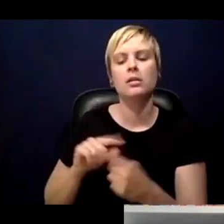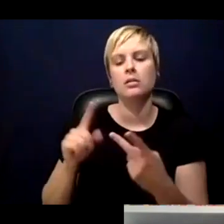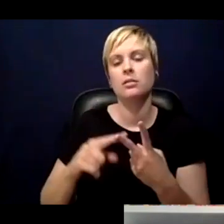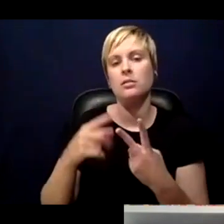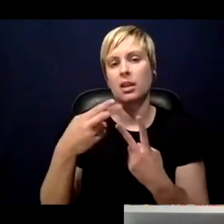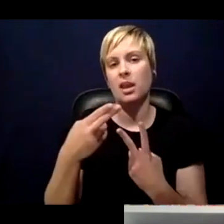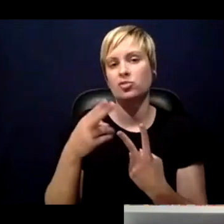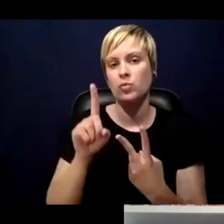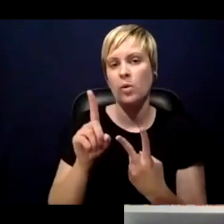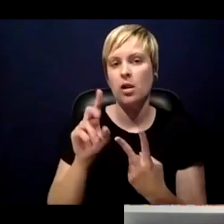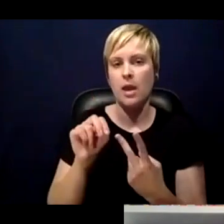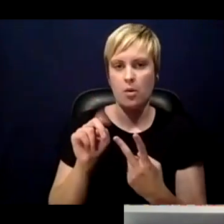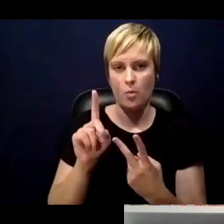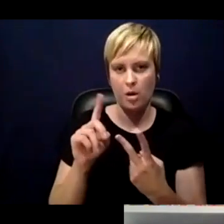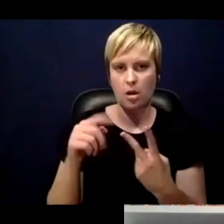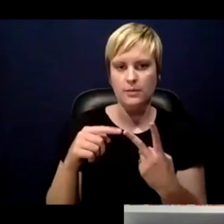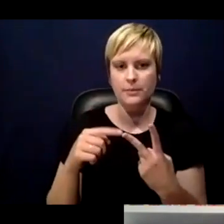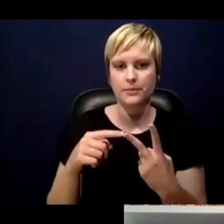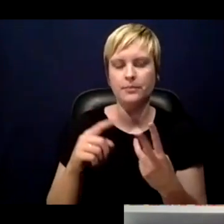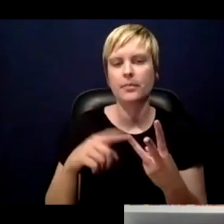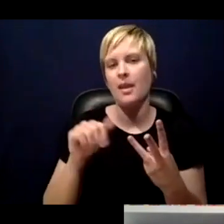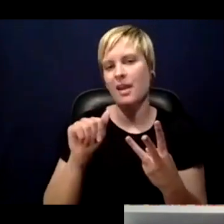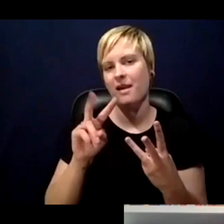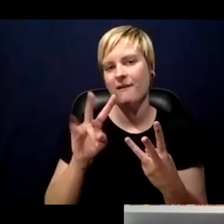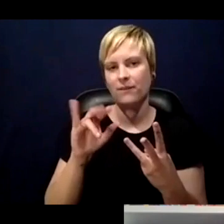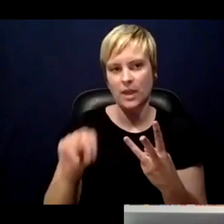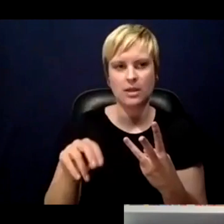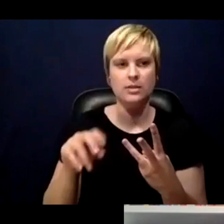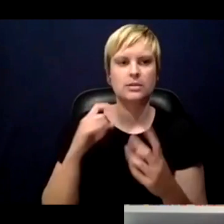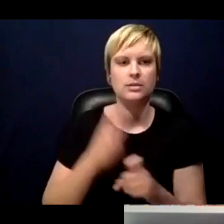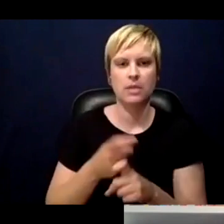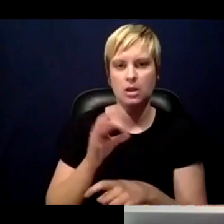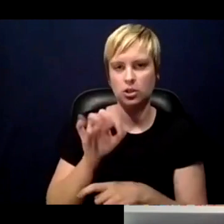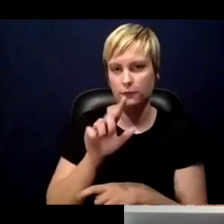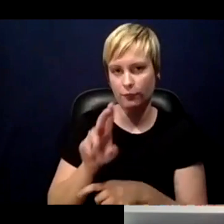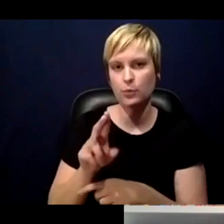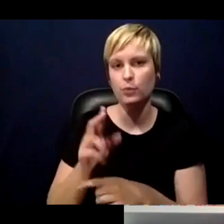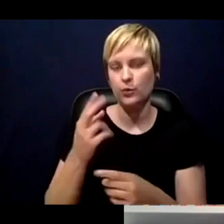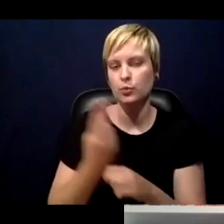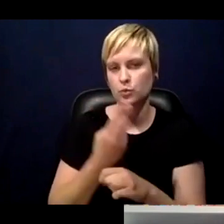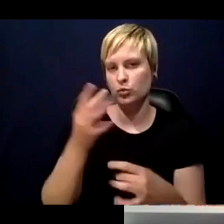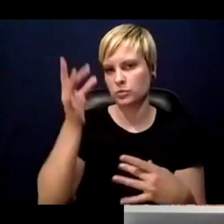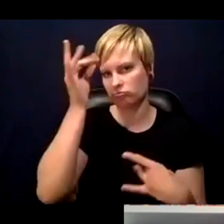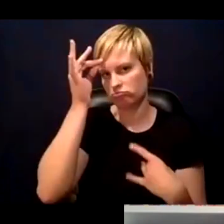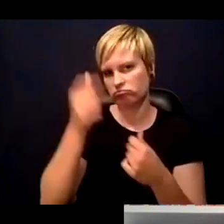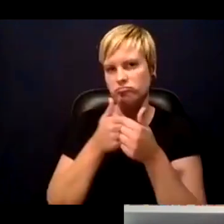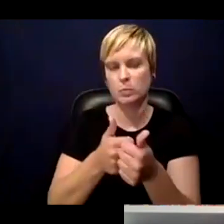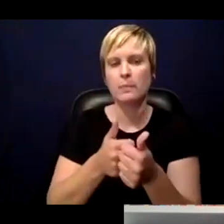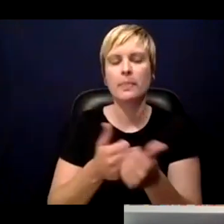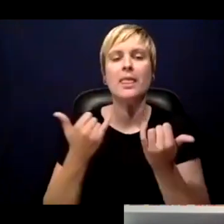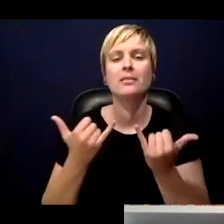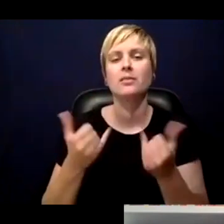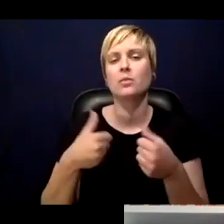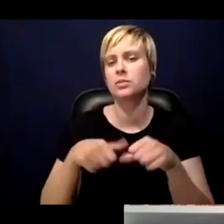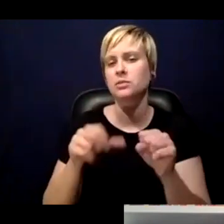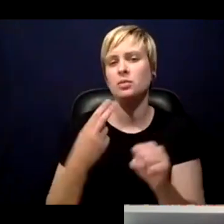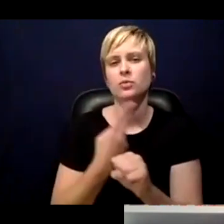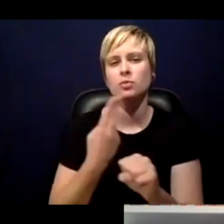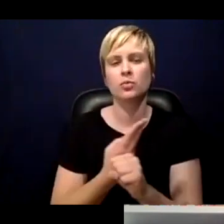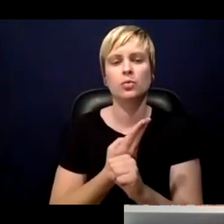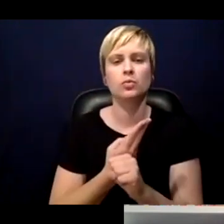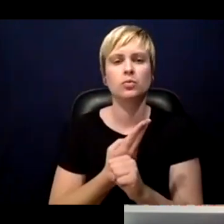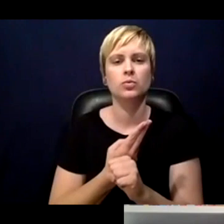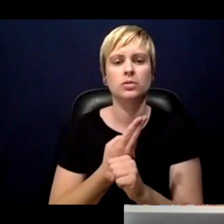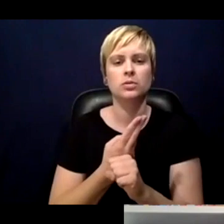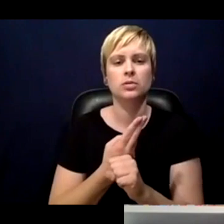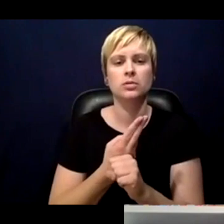H1N1 avian Spanish flu. Contact tracing was used. Today, we still use contact tracing with dealing